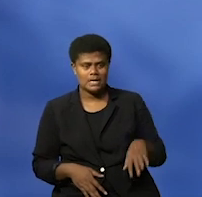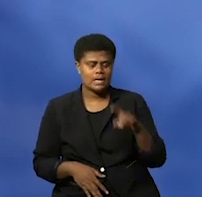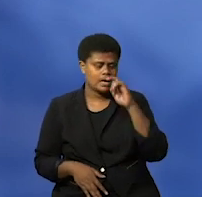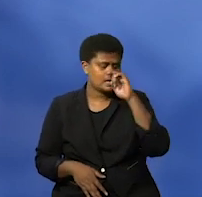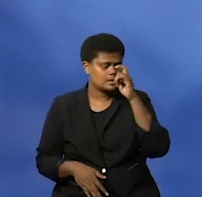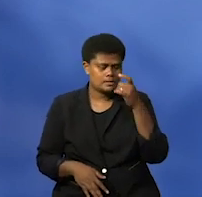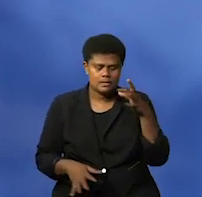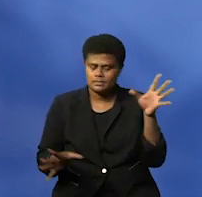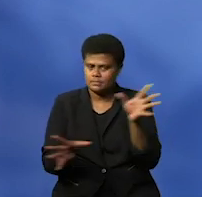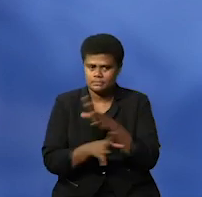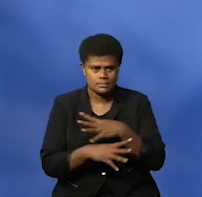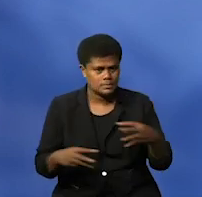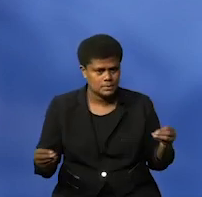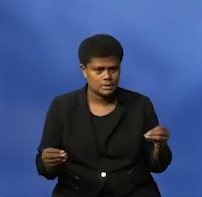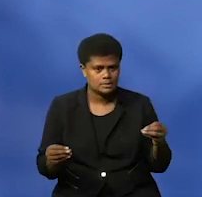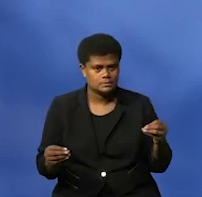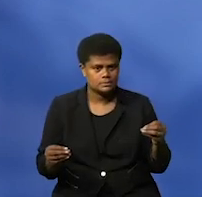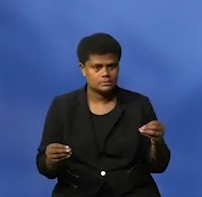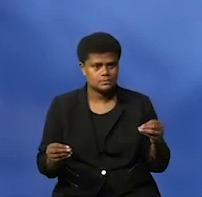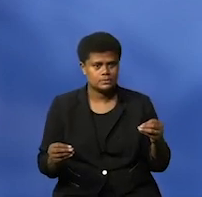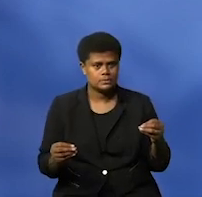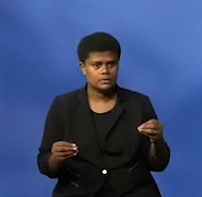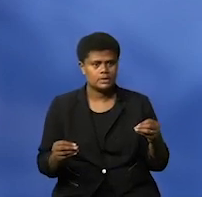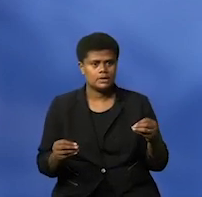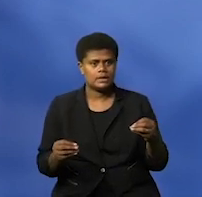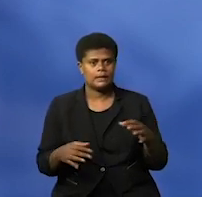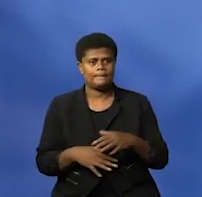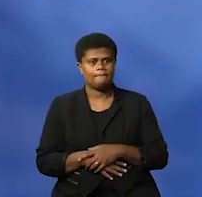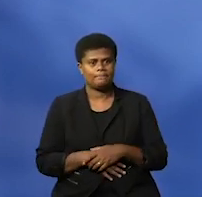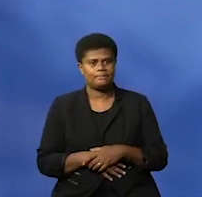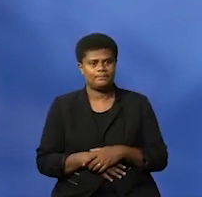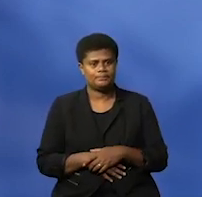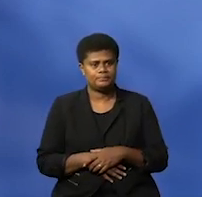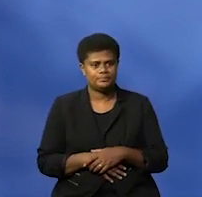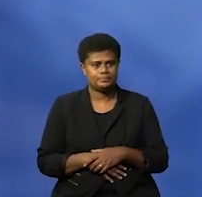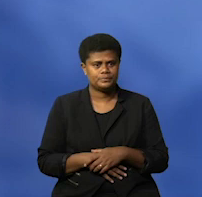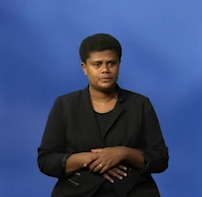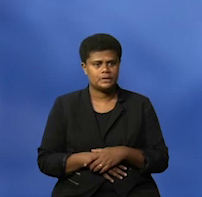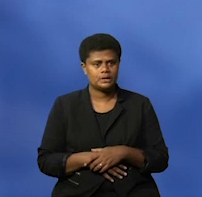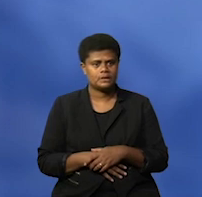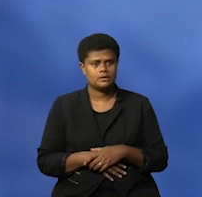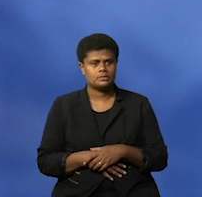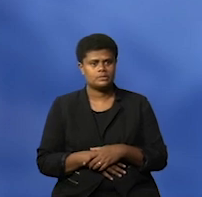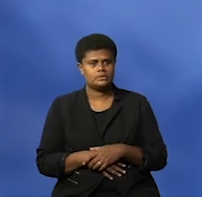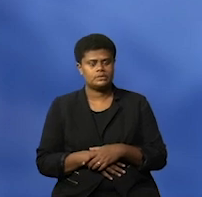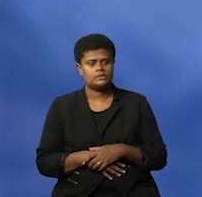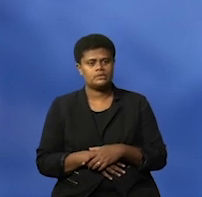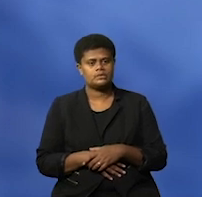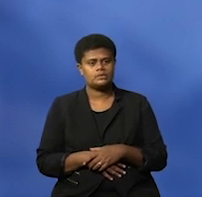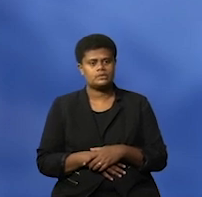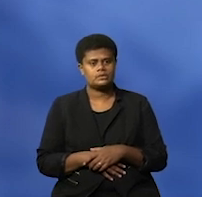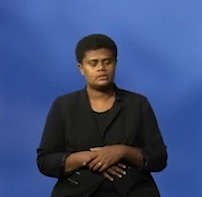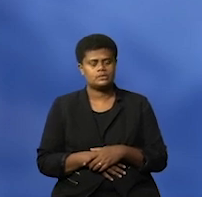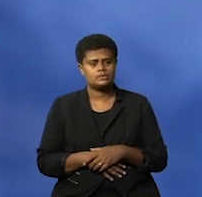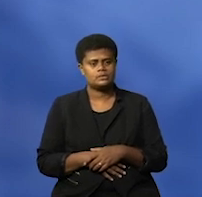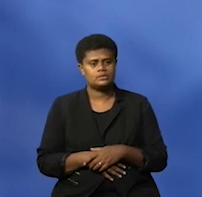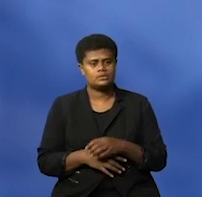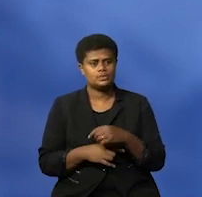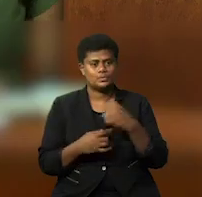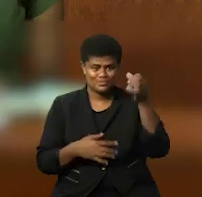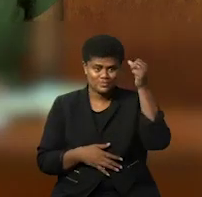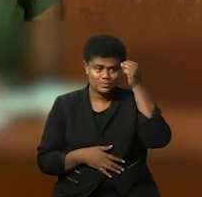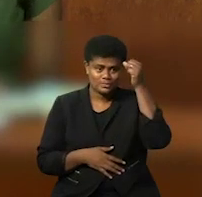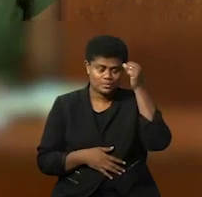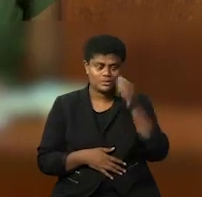other people. It shall break in pieces and consume all these kingdoms, and it shall stand forever."